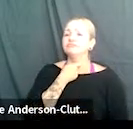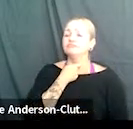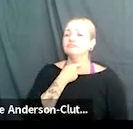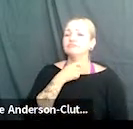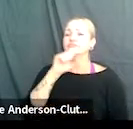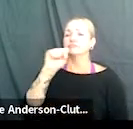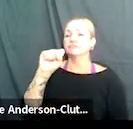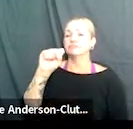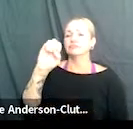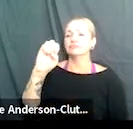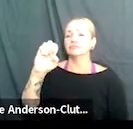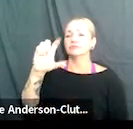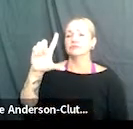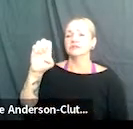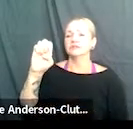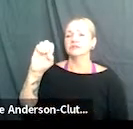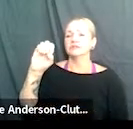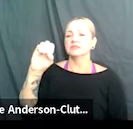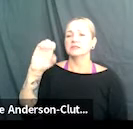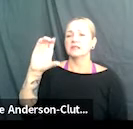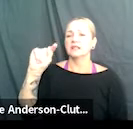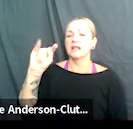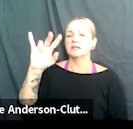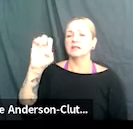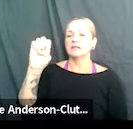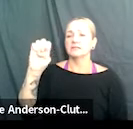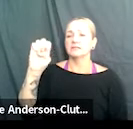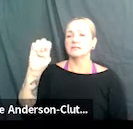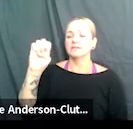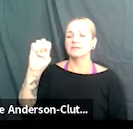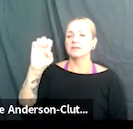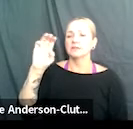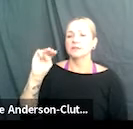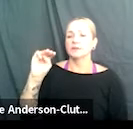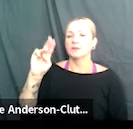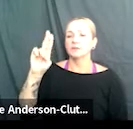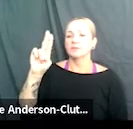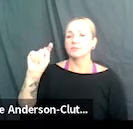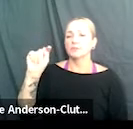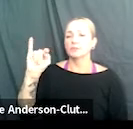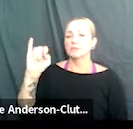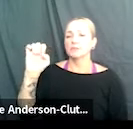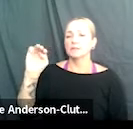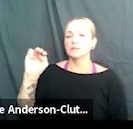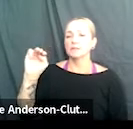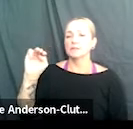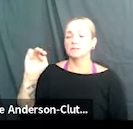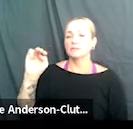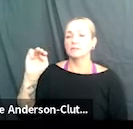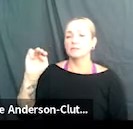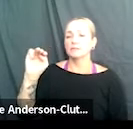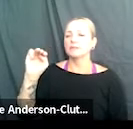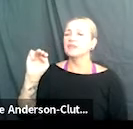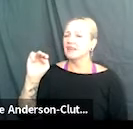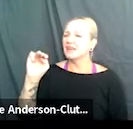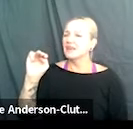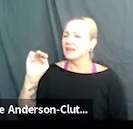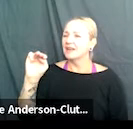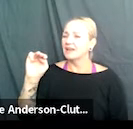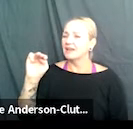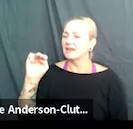they're of normal intelligence, that I've had with selective mutism, they behave in this way, that things are okay, and then they will